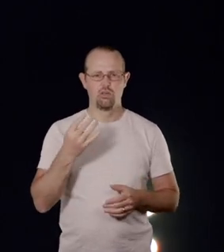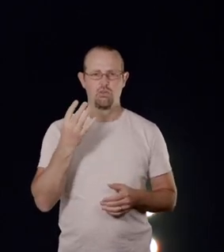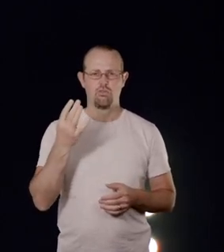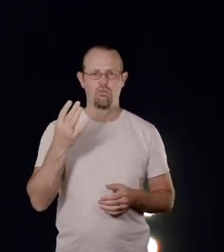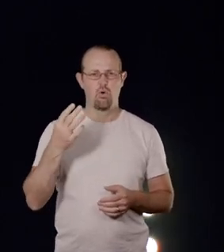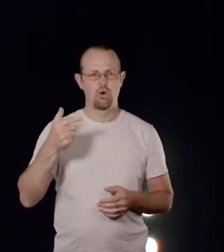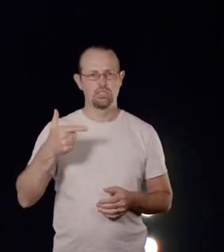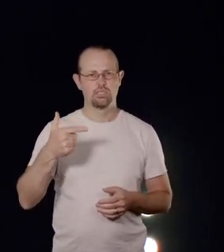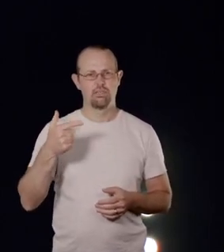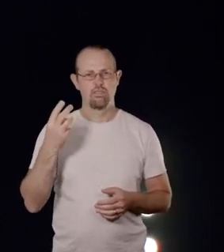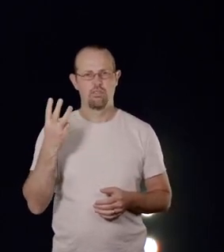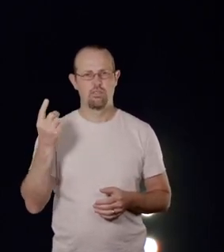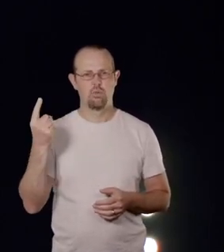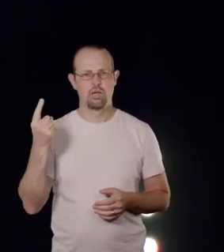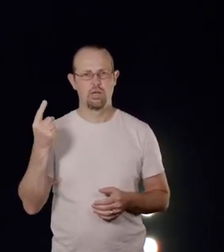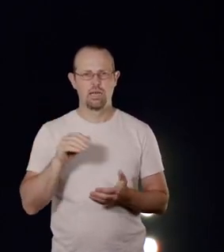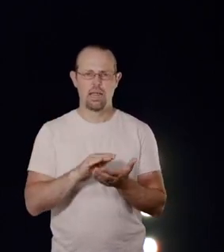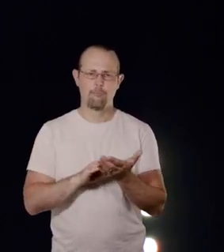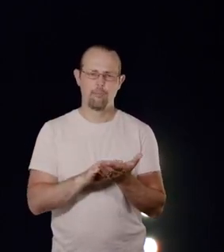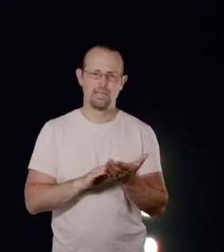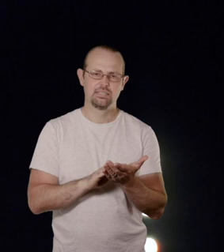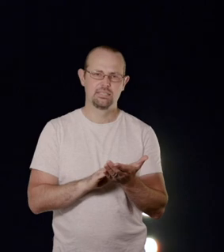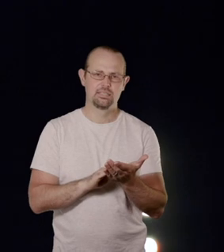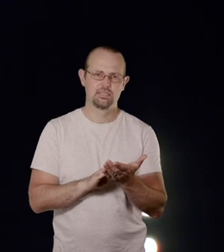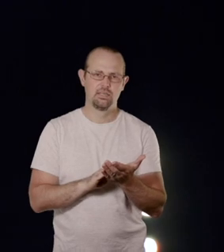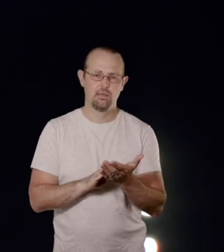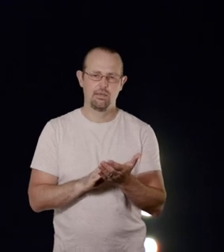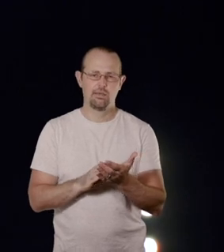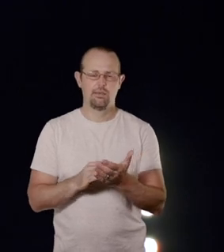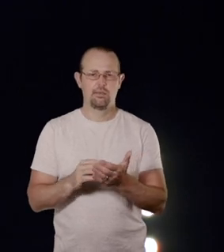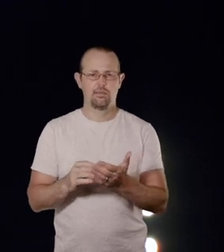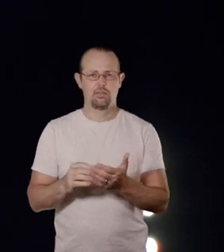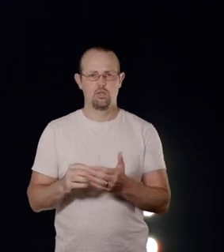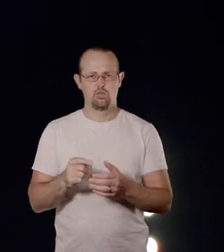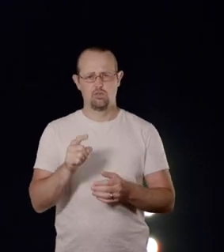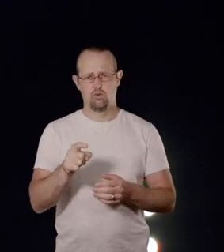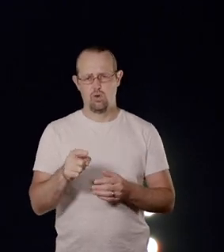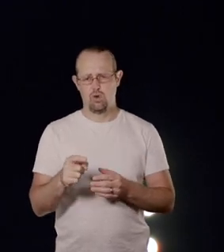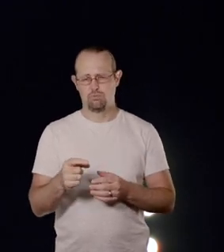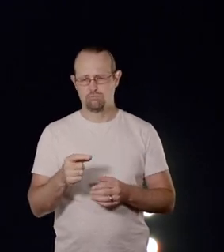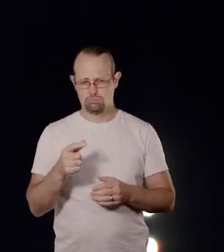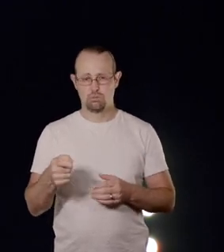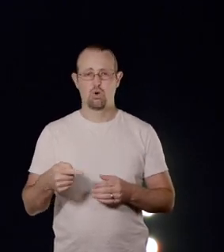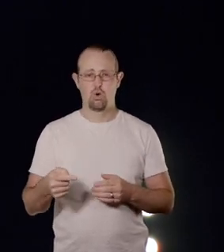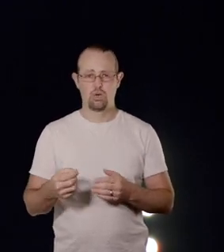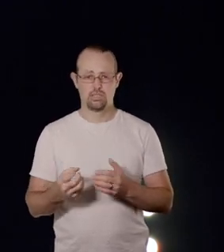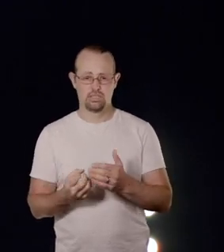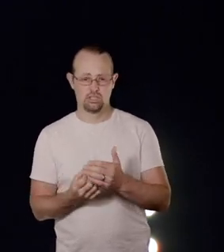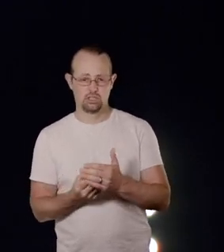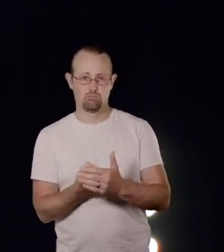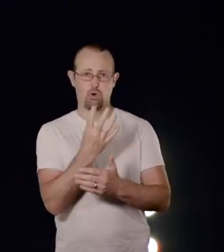H4731, and it means, would you believe, it means you're just about to be able to germinate. Something of a new shoot is going to spring